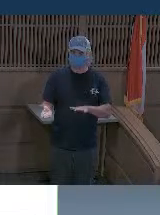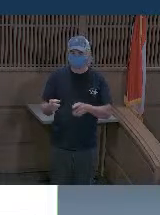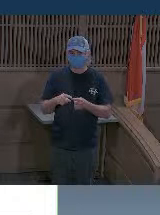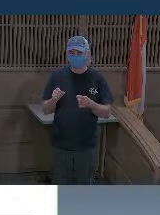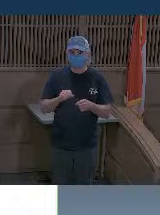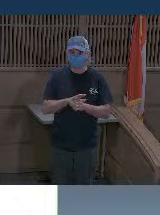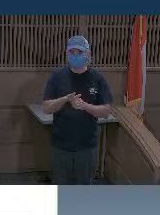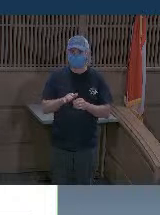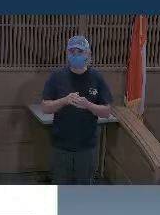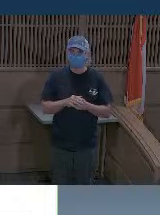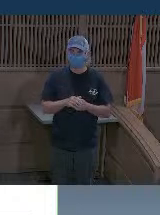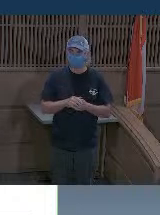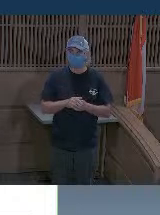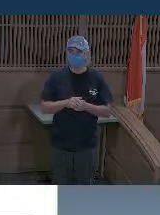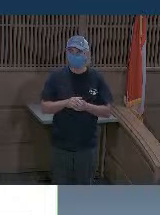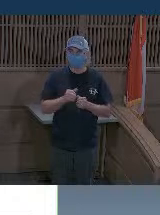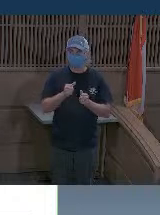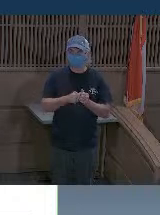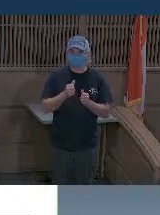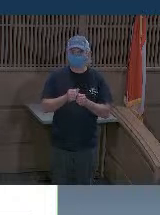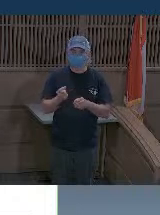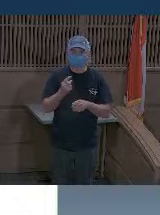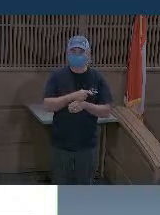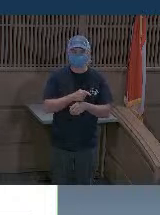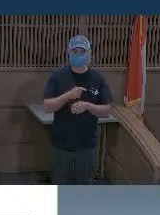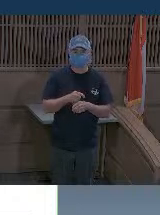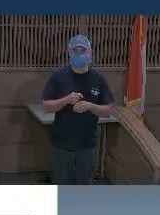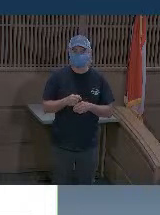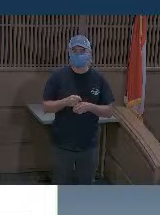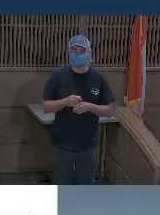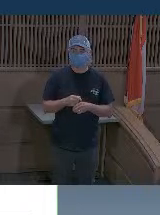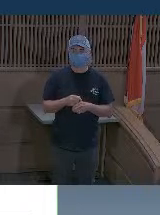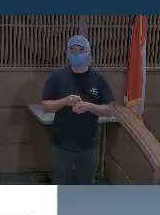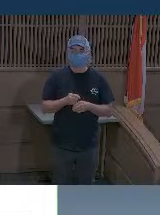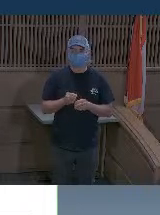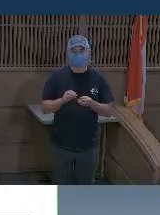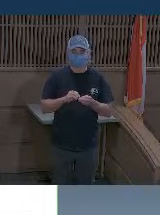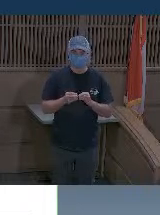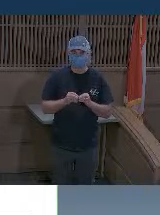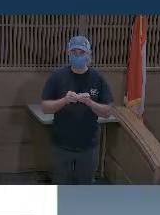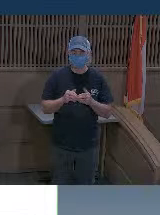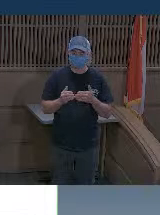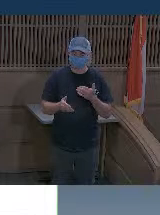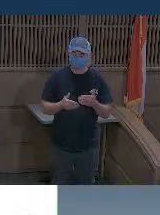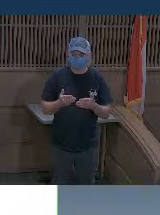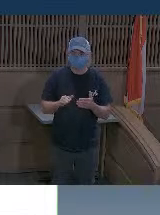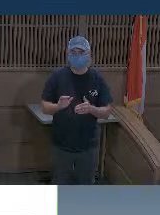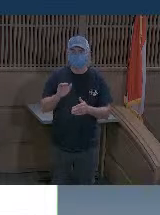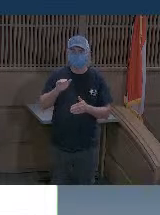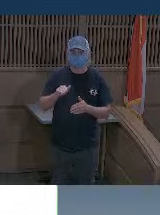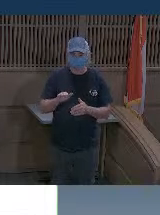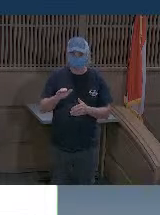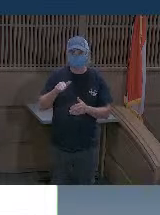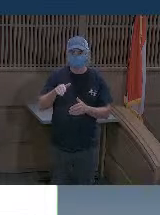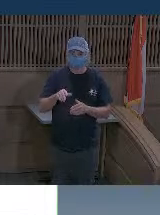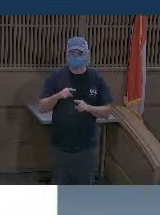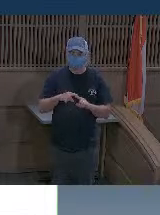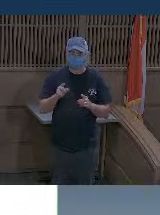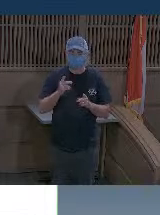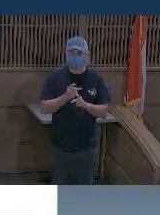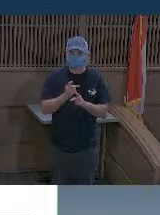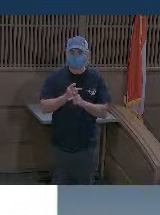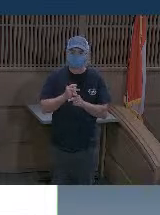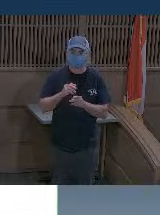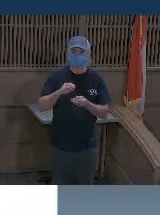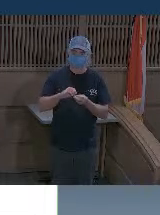COVID patients. Average age of those patients during the surge is 56, and that number is decidedly lower than it was in previous